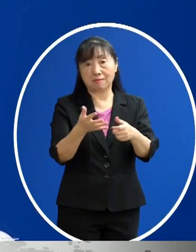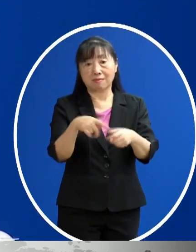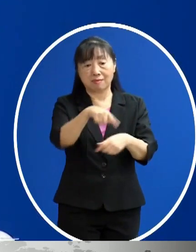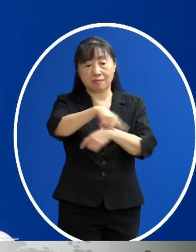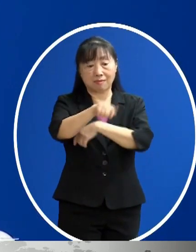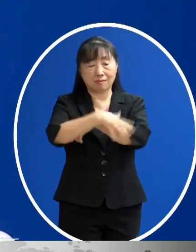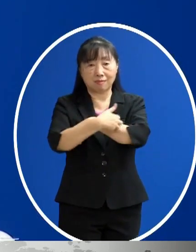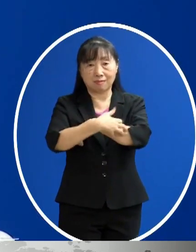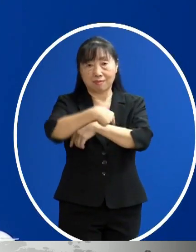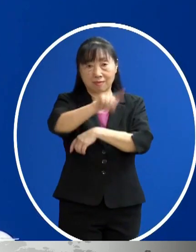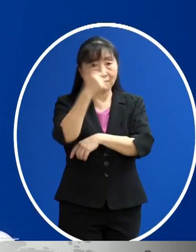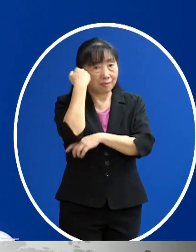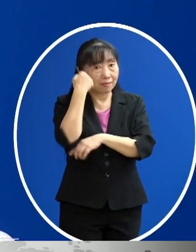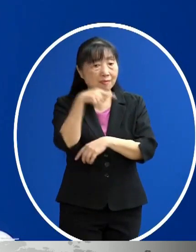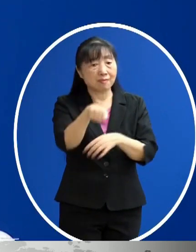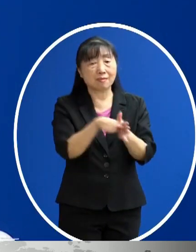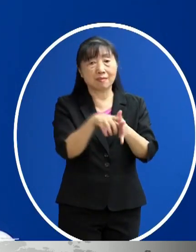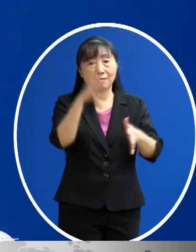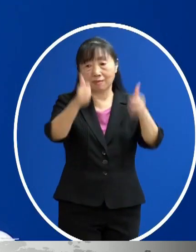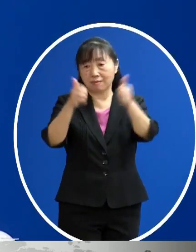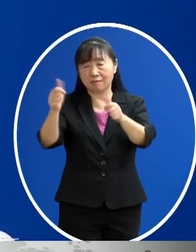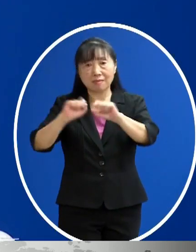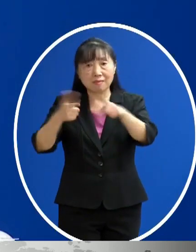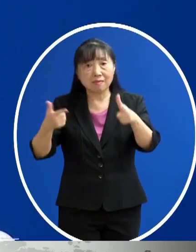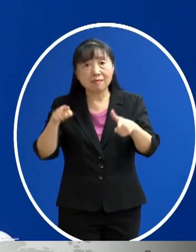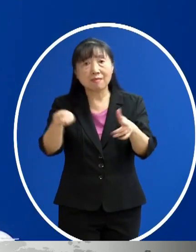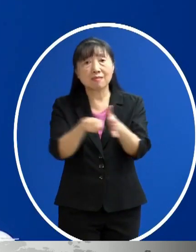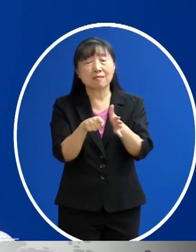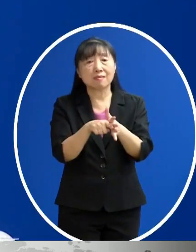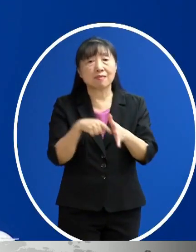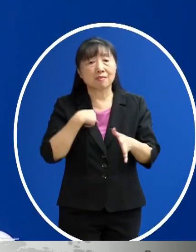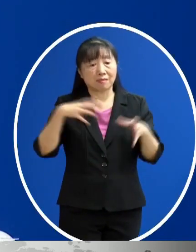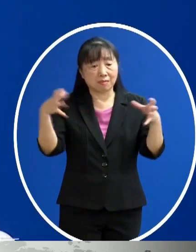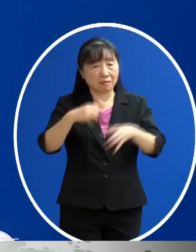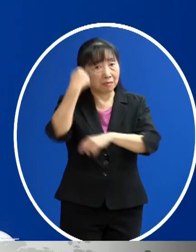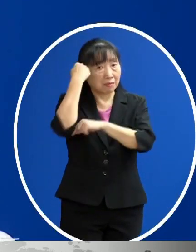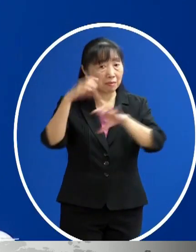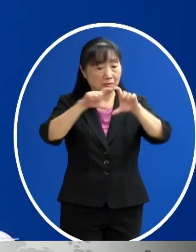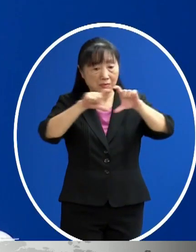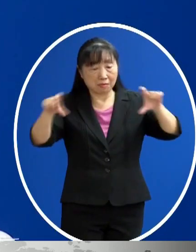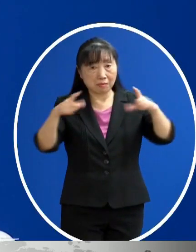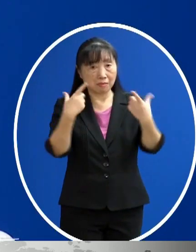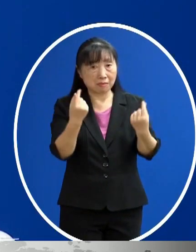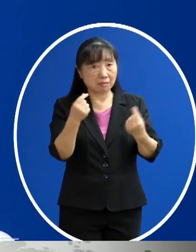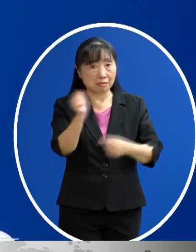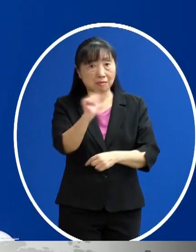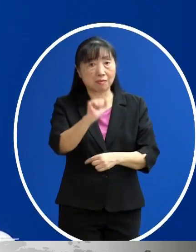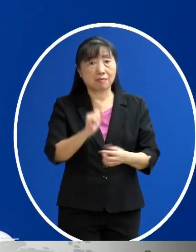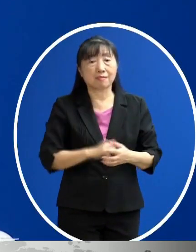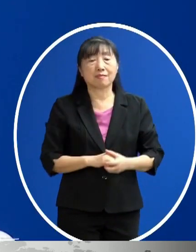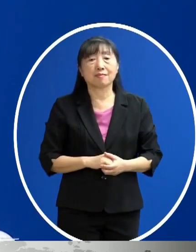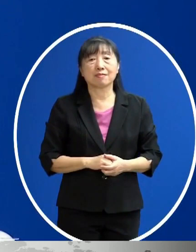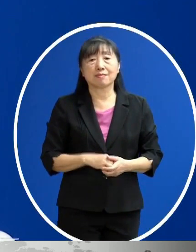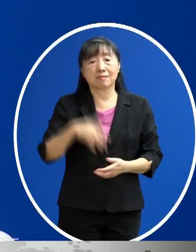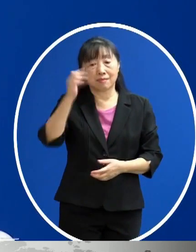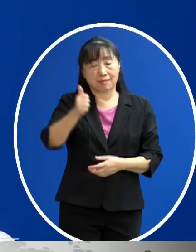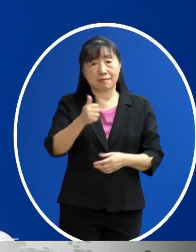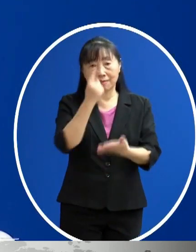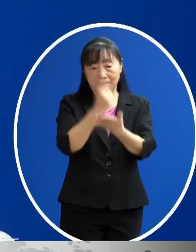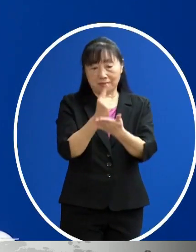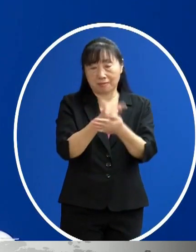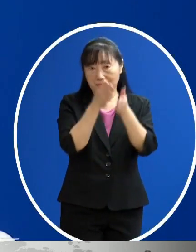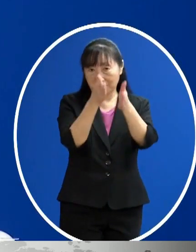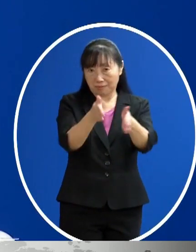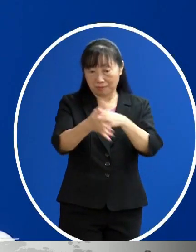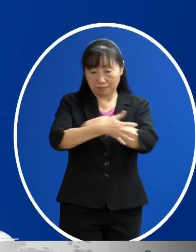Workers with different employers cannot be housed on the same floor of a building. The third measure is that employers will have to conduct